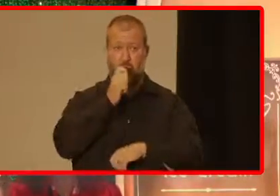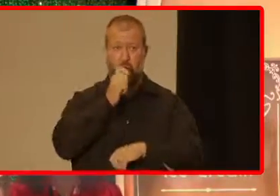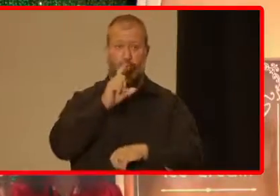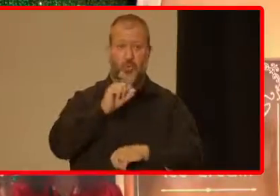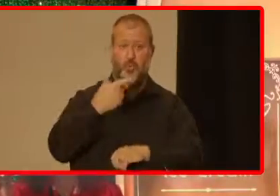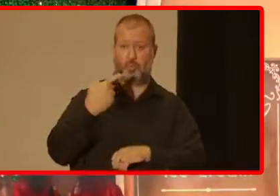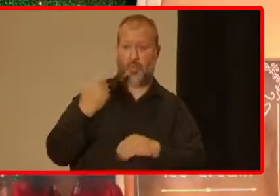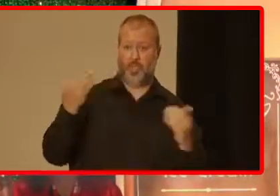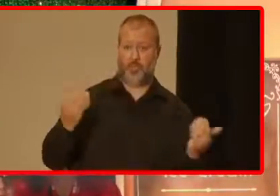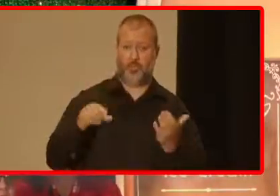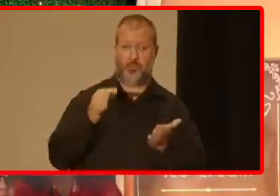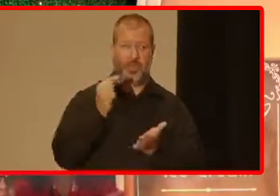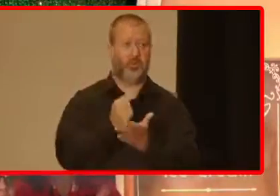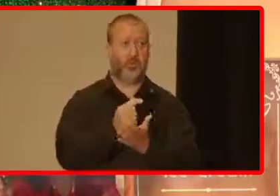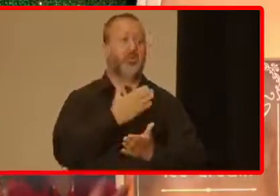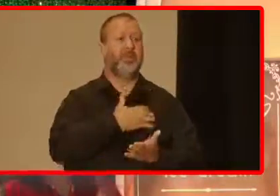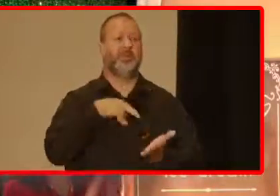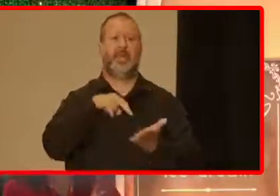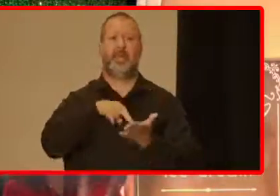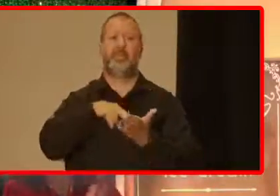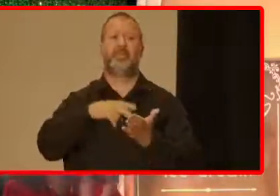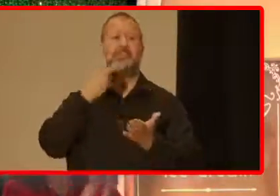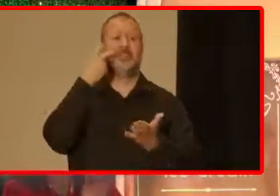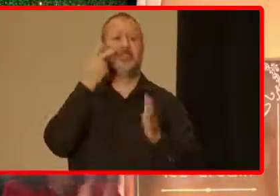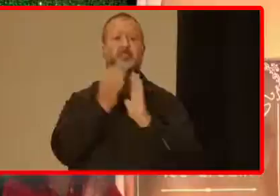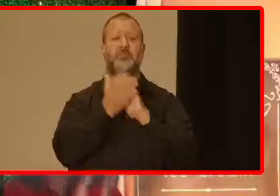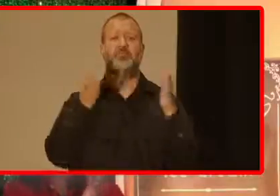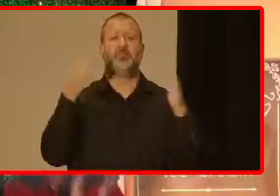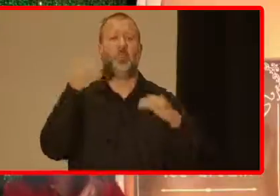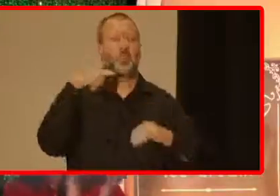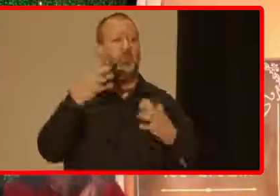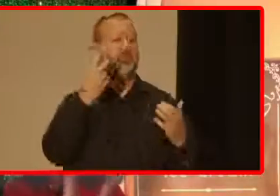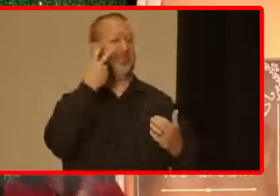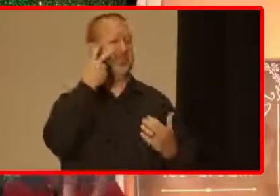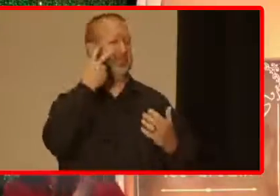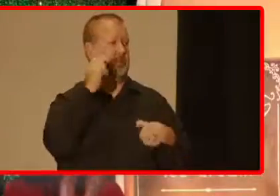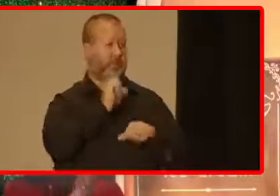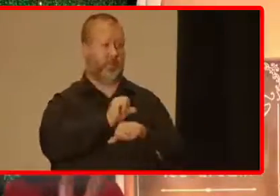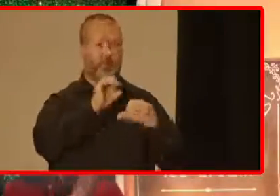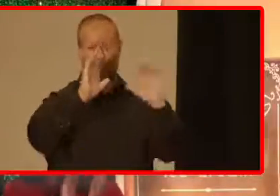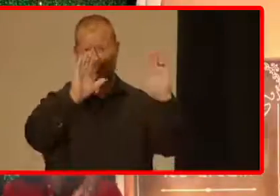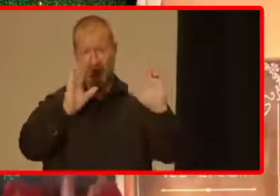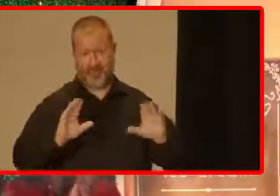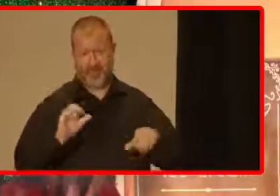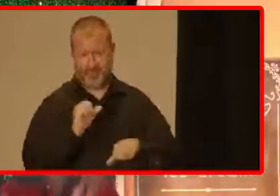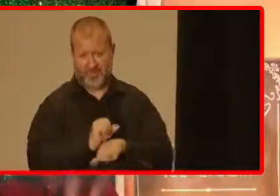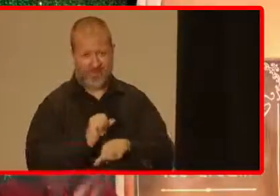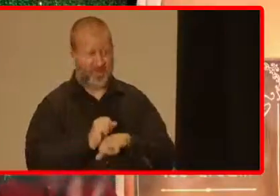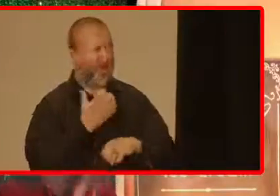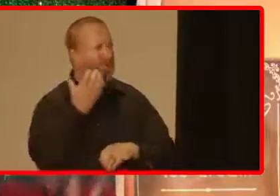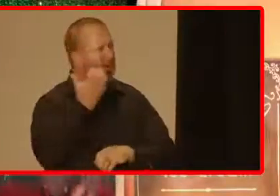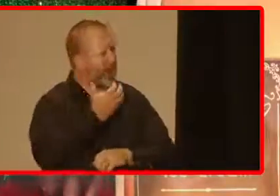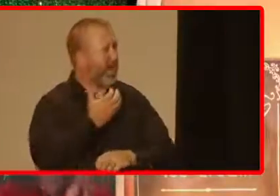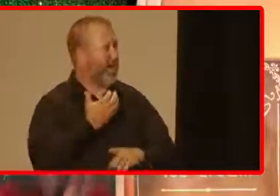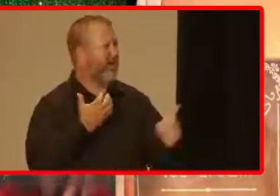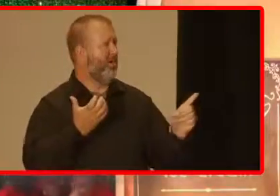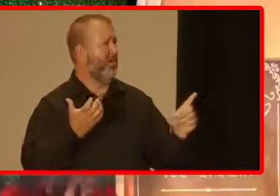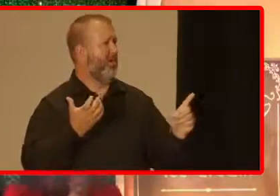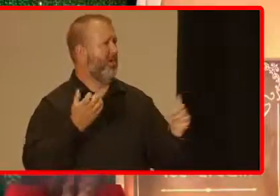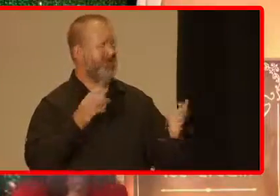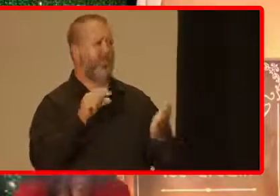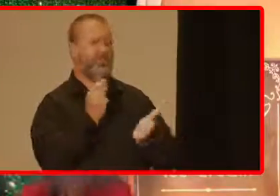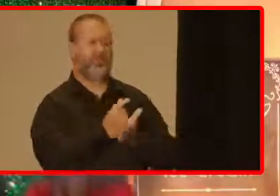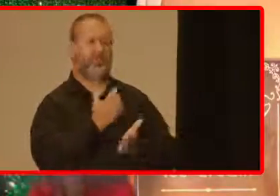of 2021? So I'll please stand. I want to say congratulations for that great work. Wow, look at all these graduates. Yay.